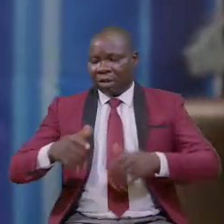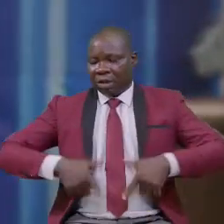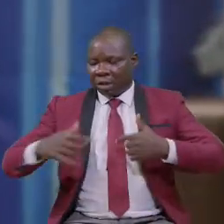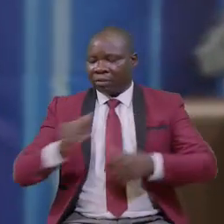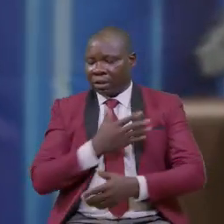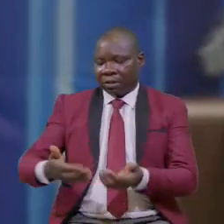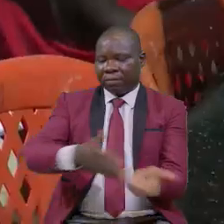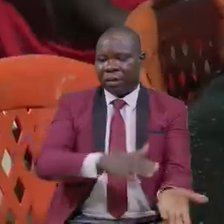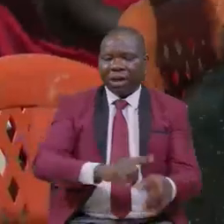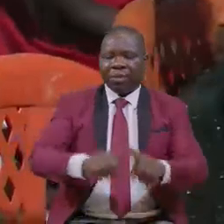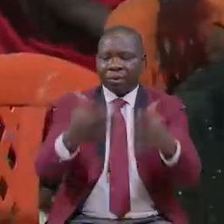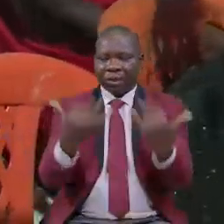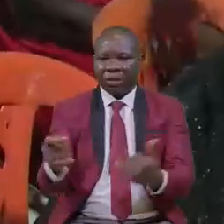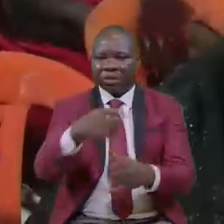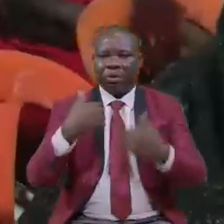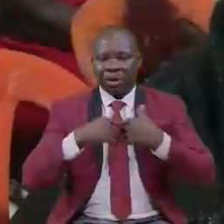have escaped,